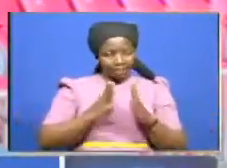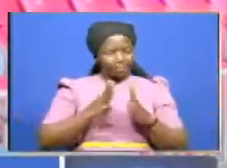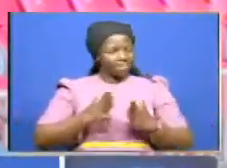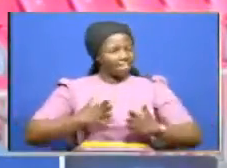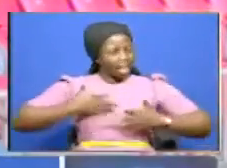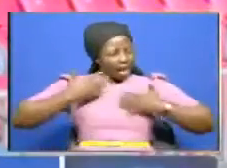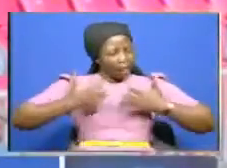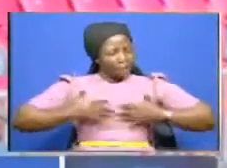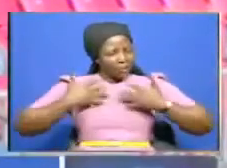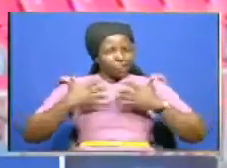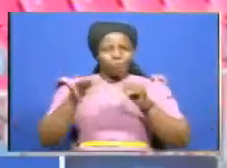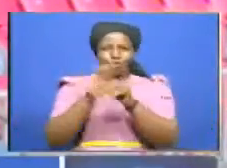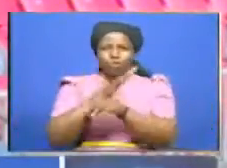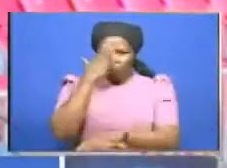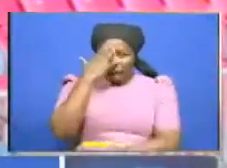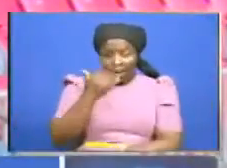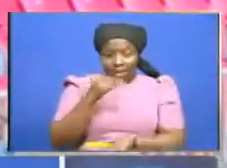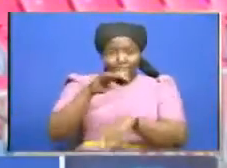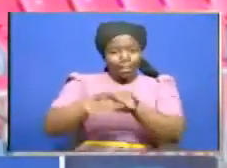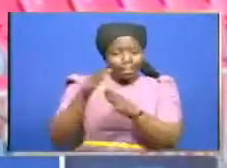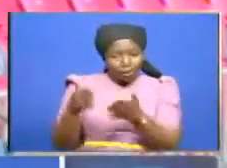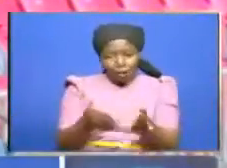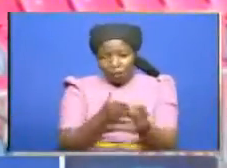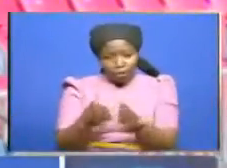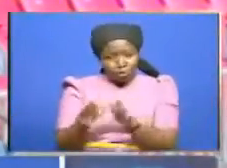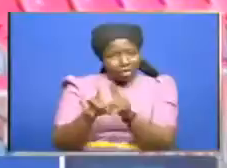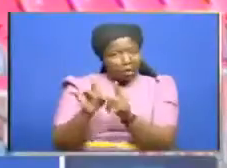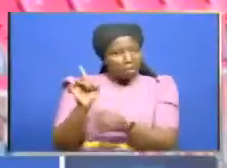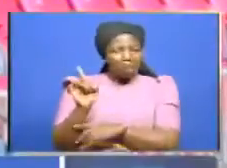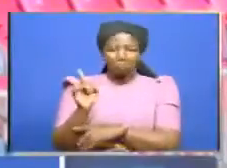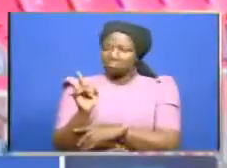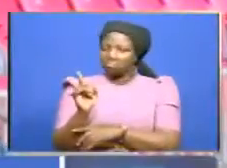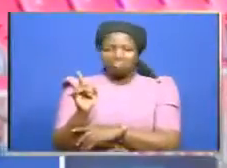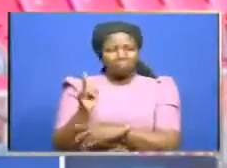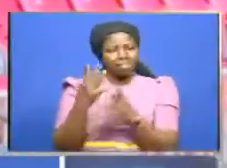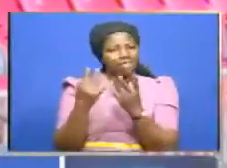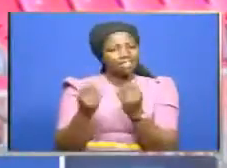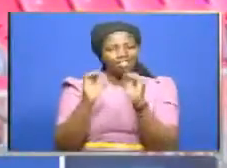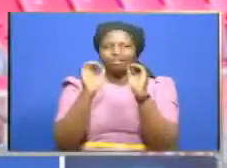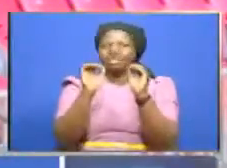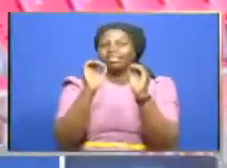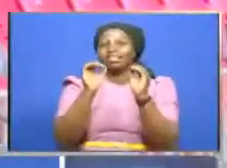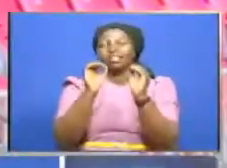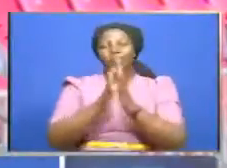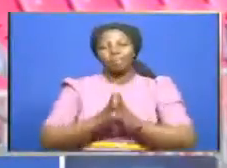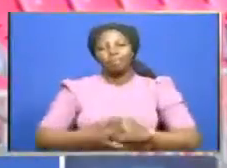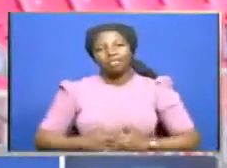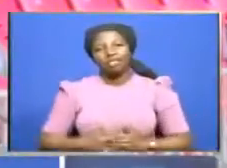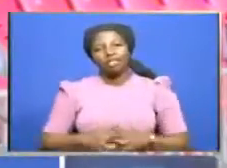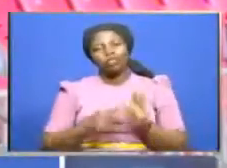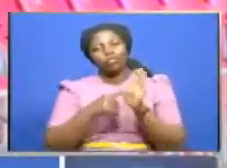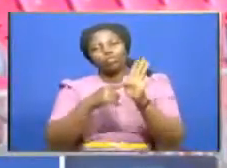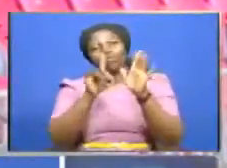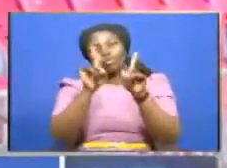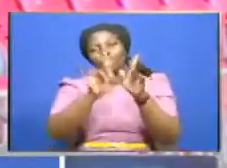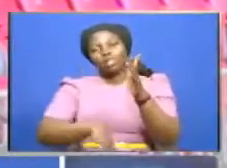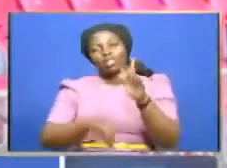sana. Kwa sababu kupata nafasi kama hiyo sio rahisi. Ni kuonyesha kwamba hata dunia